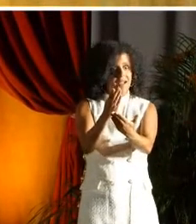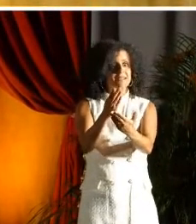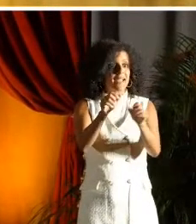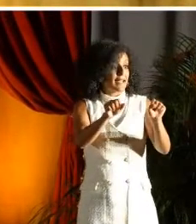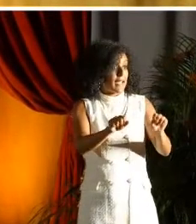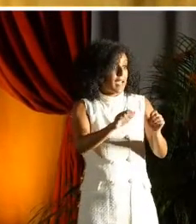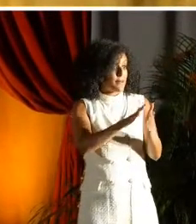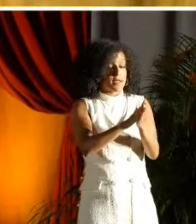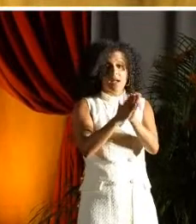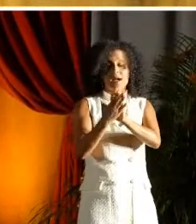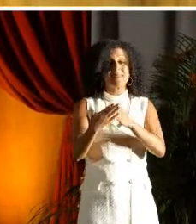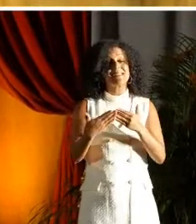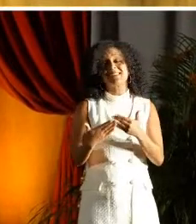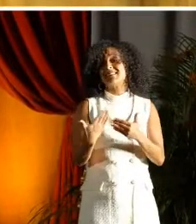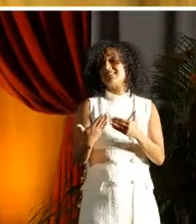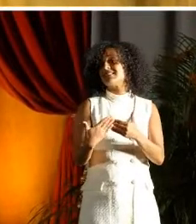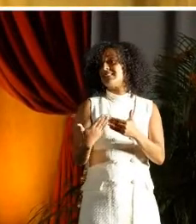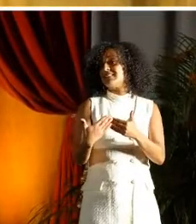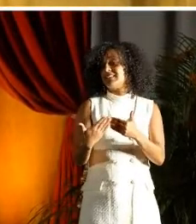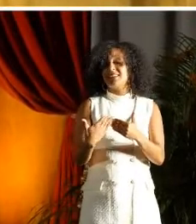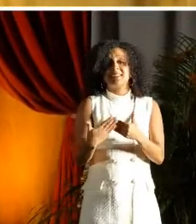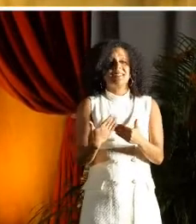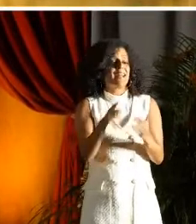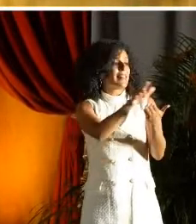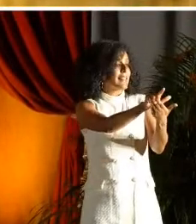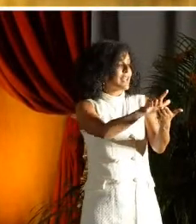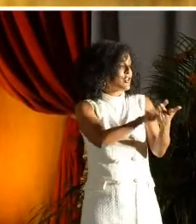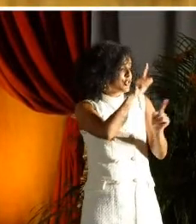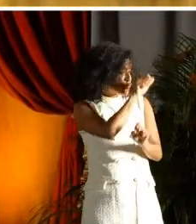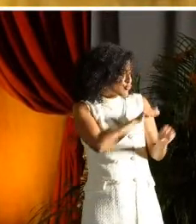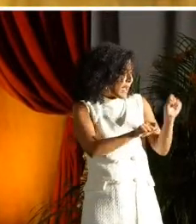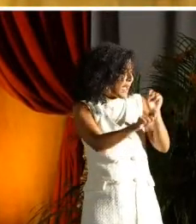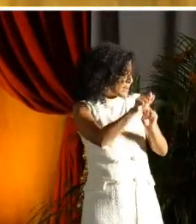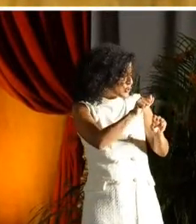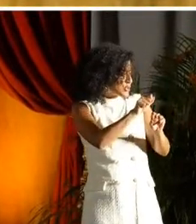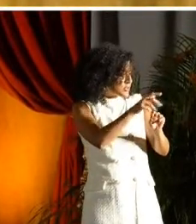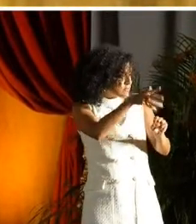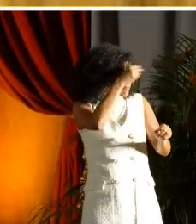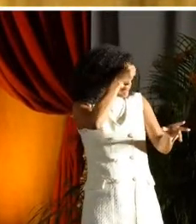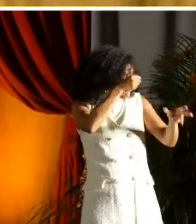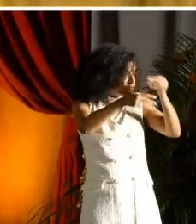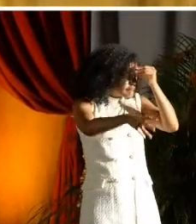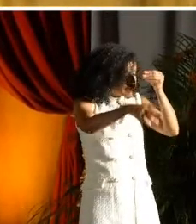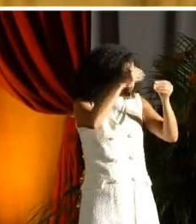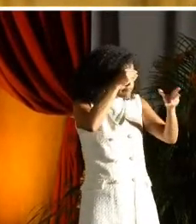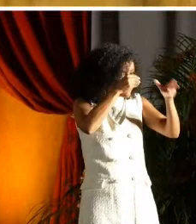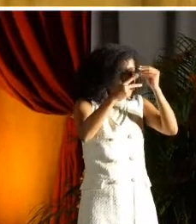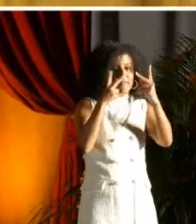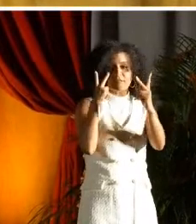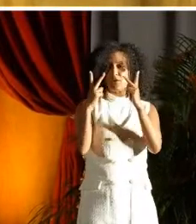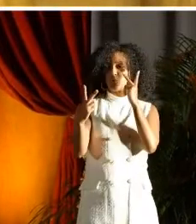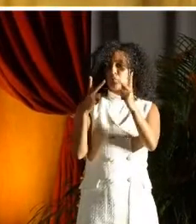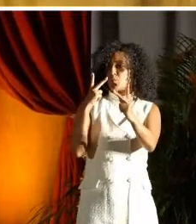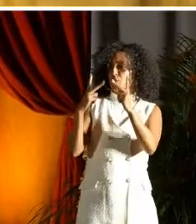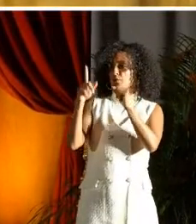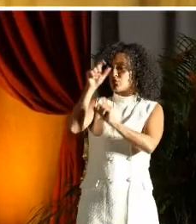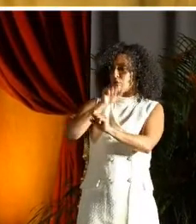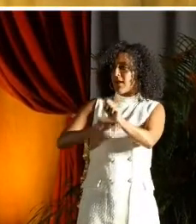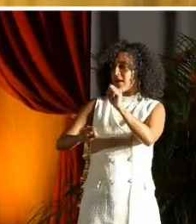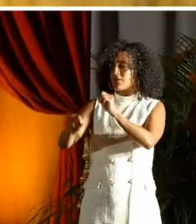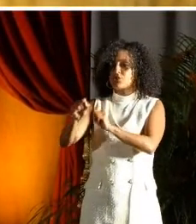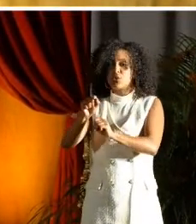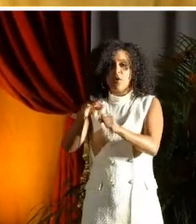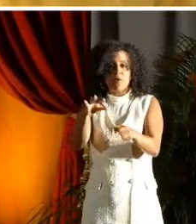become very easy to say that we need legal strategies, or we need digital strategies,